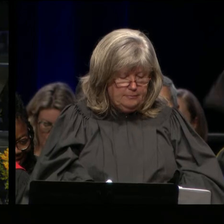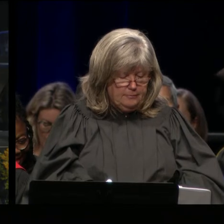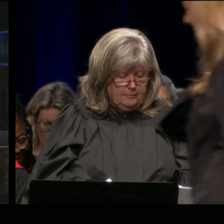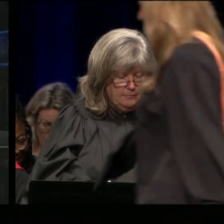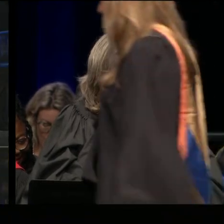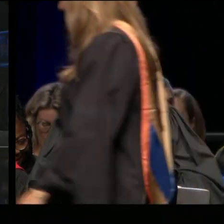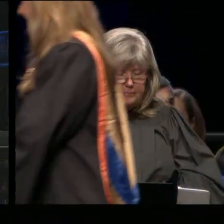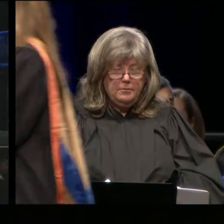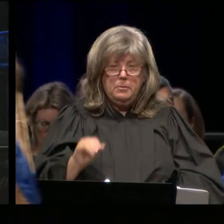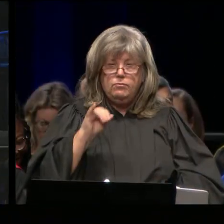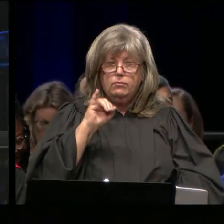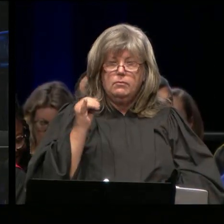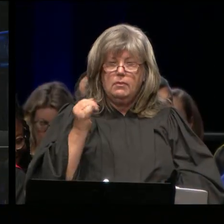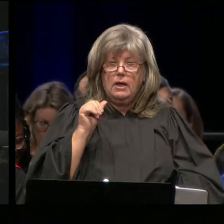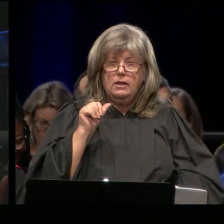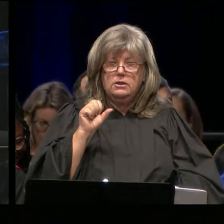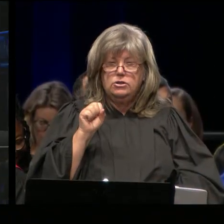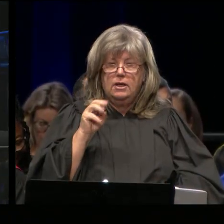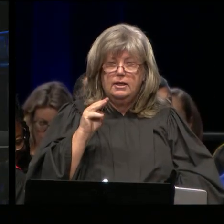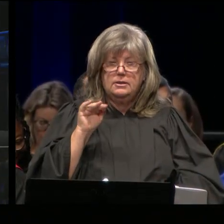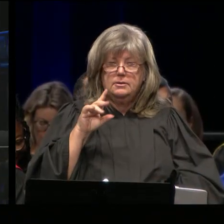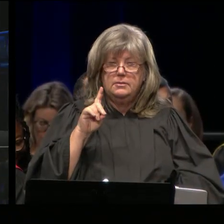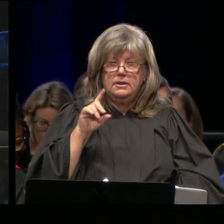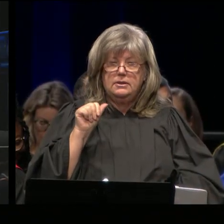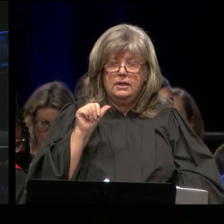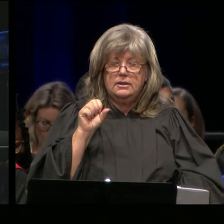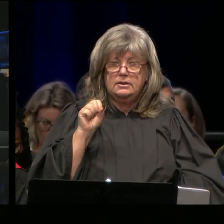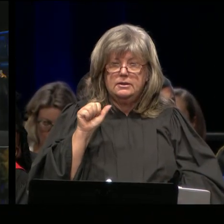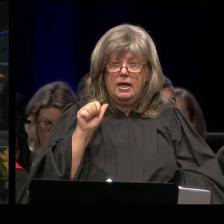Jasmine Sadat Musavi Bojnordi.